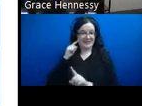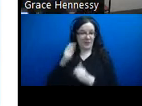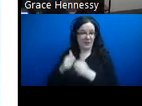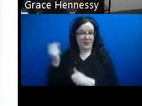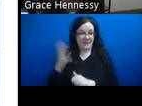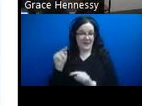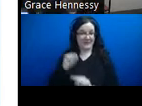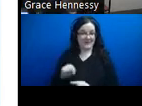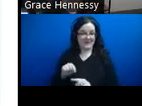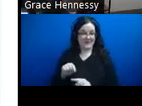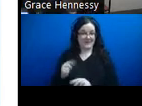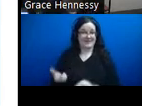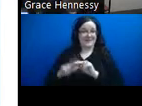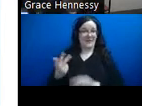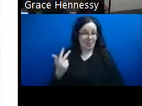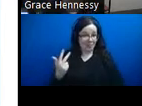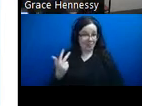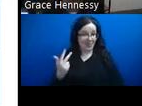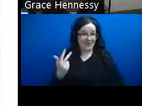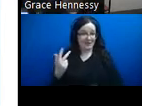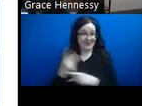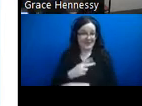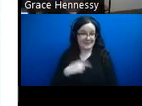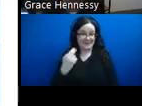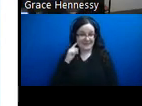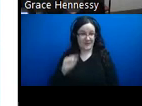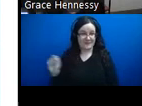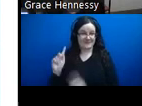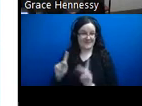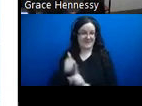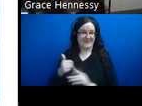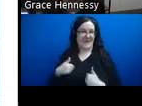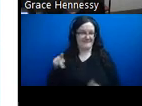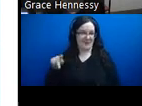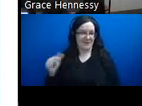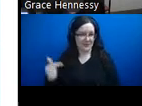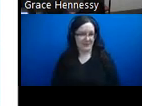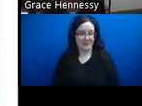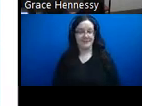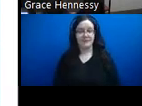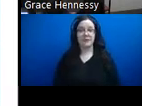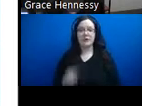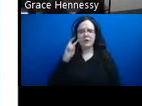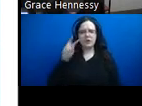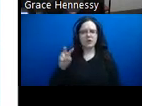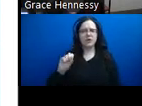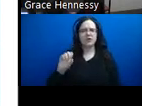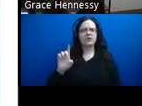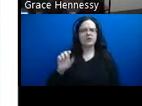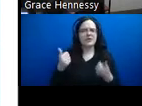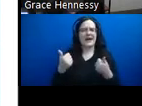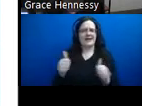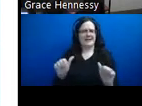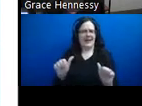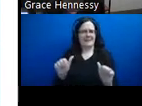close to 3 for those with pathological gambling. When they looked at suicide attempts by severity of lifetime gambling, sort